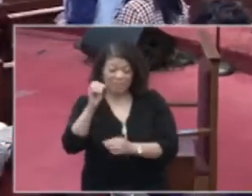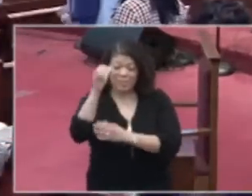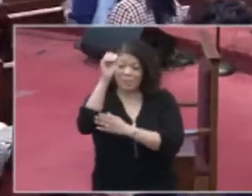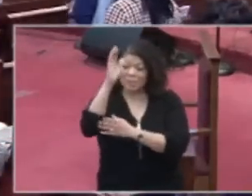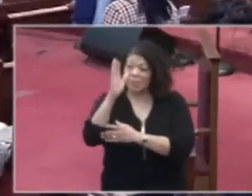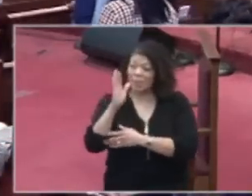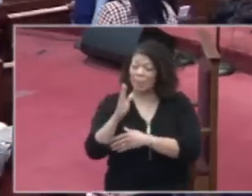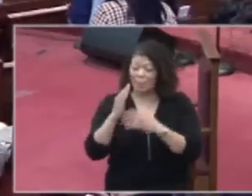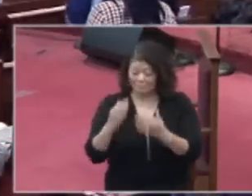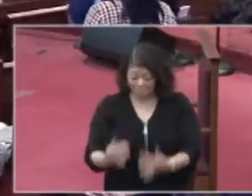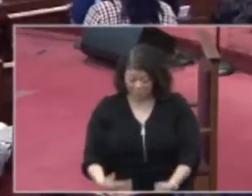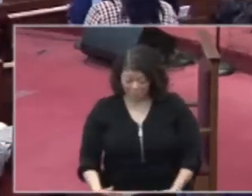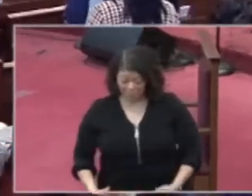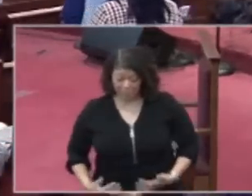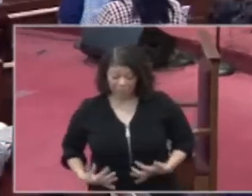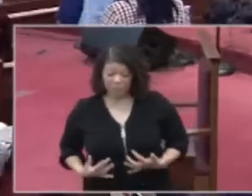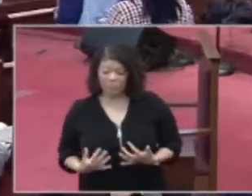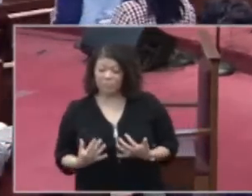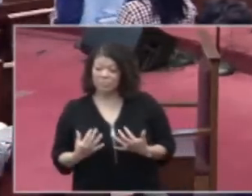Say, fill me up.